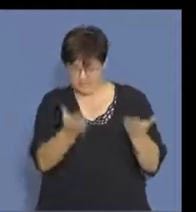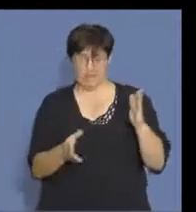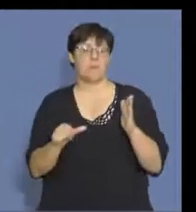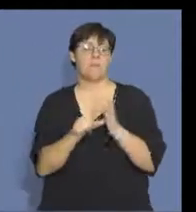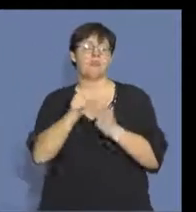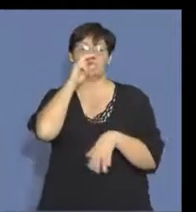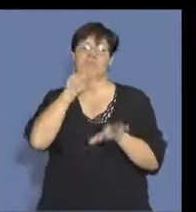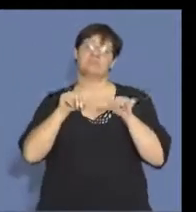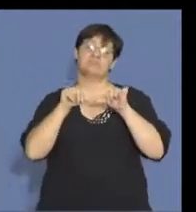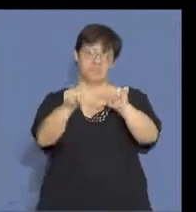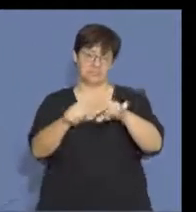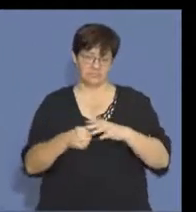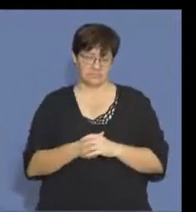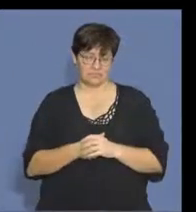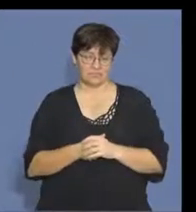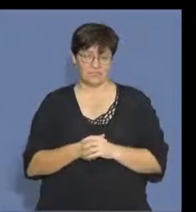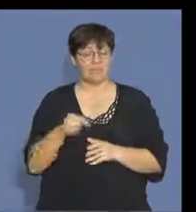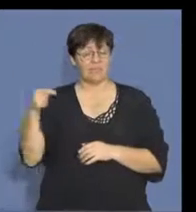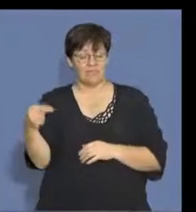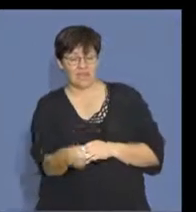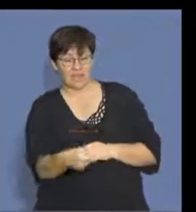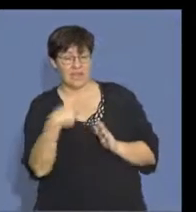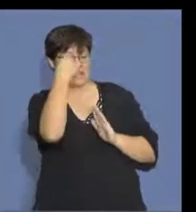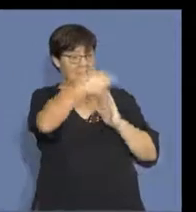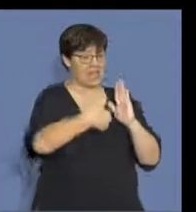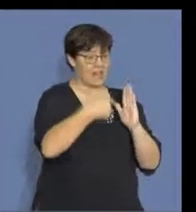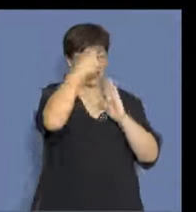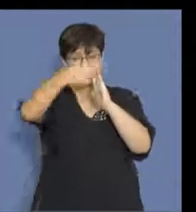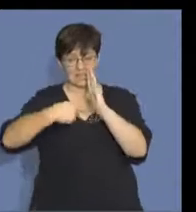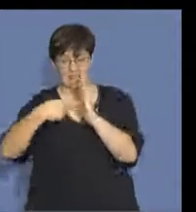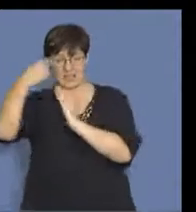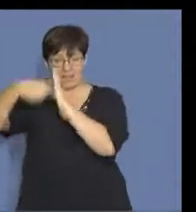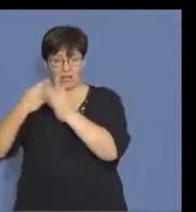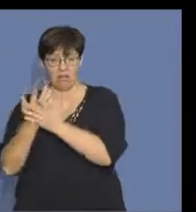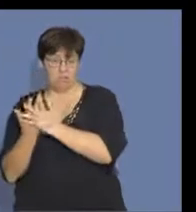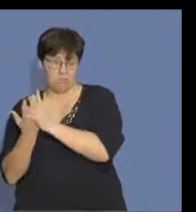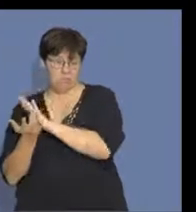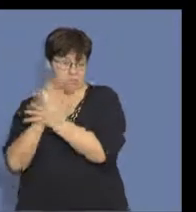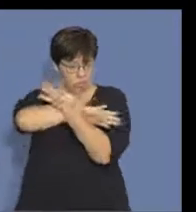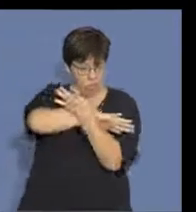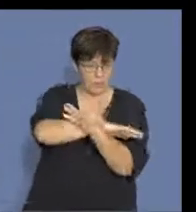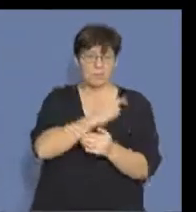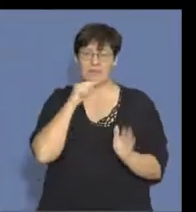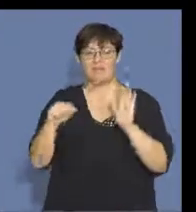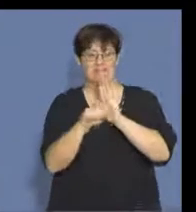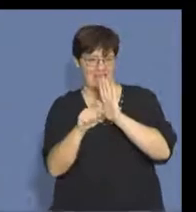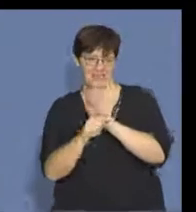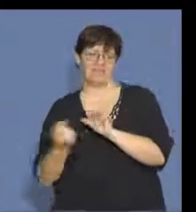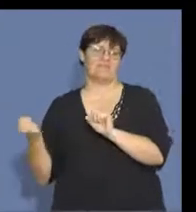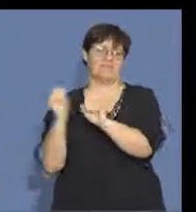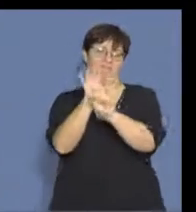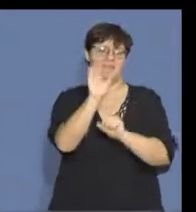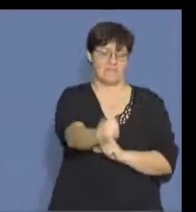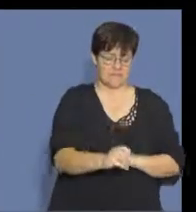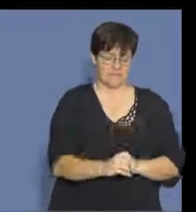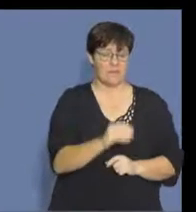important to be maintained. So when the nutrient cycles do not function correctly, it leads to a negative consequence, which in turn